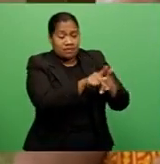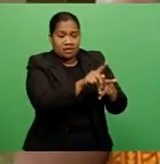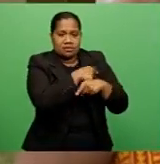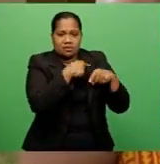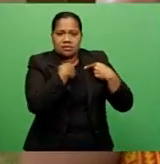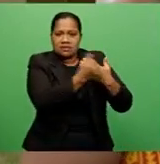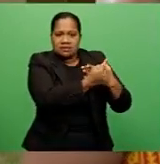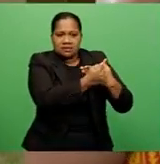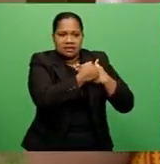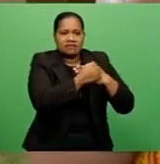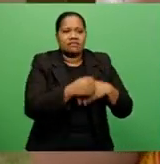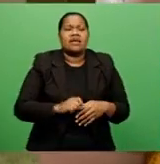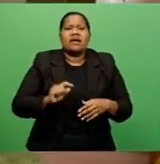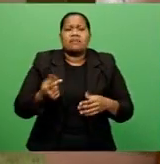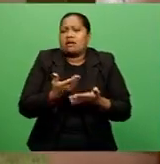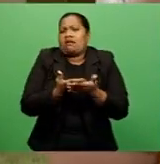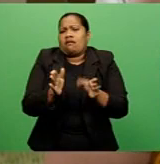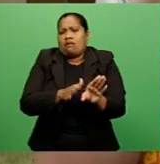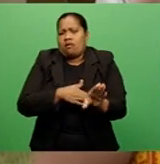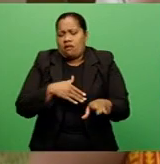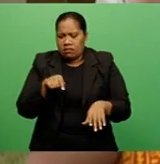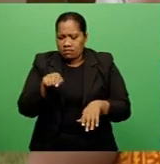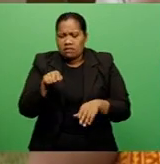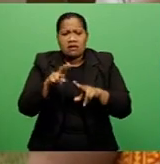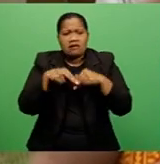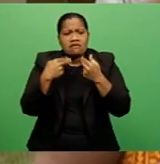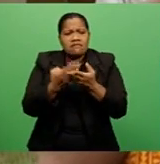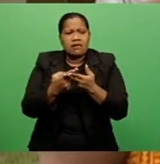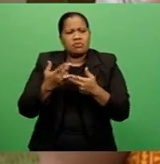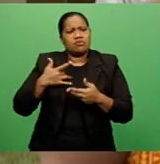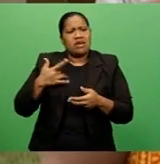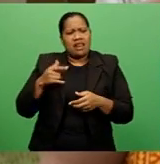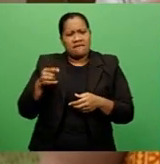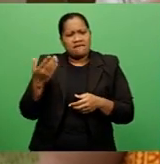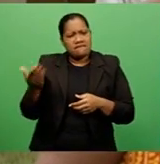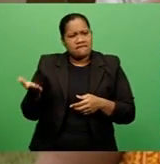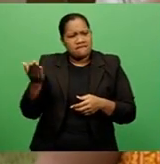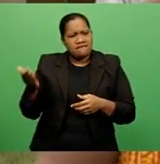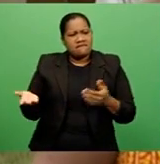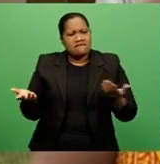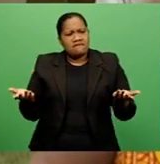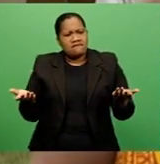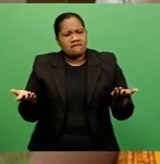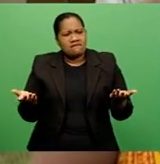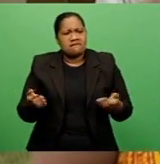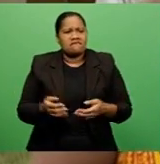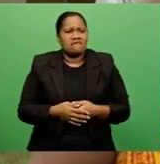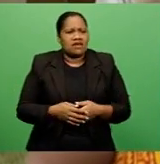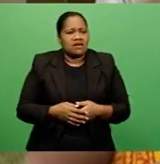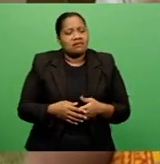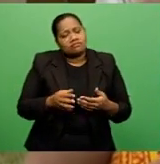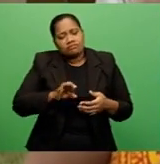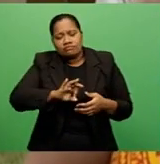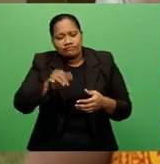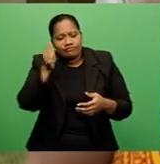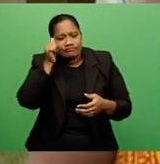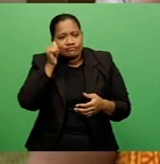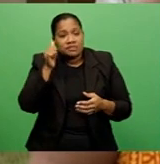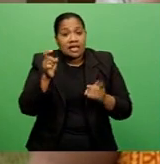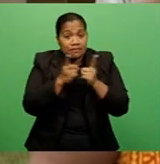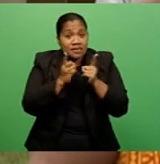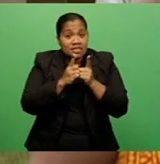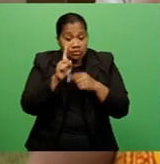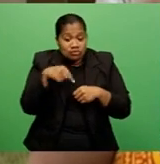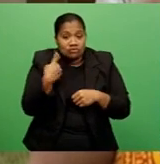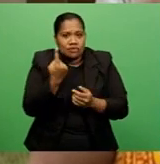exactly how long these families will be living in these makeshift tents is yet to be known. A meeting will be held tomorrow